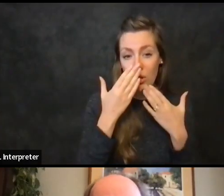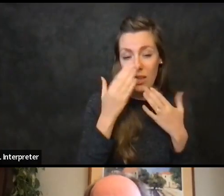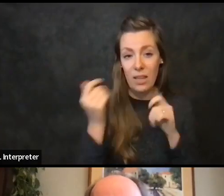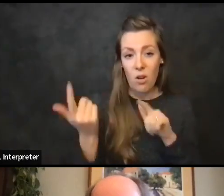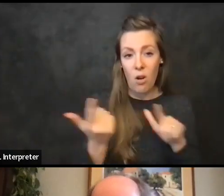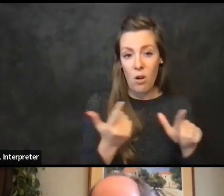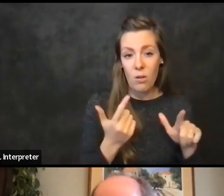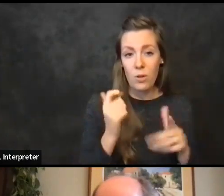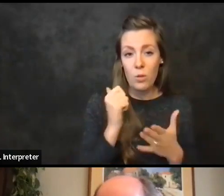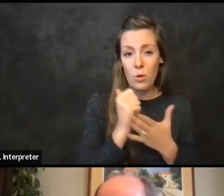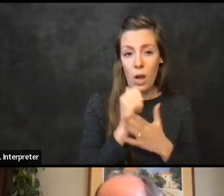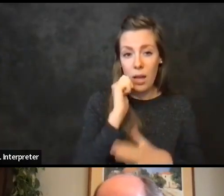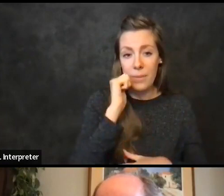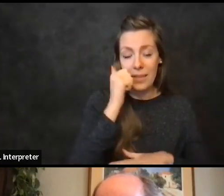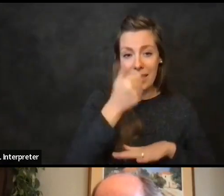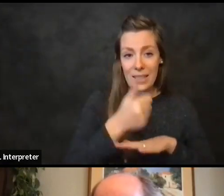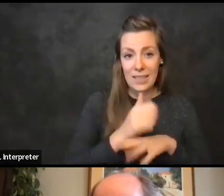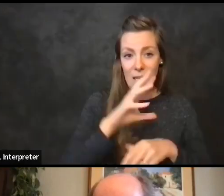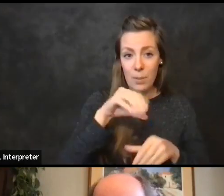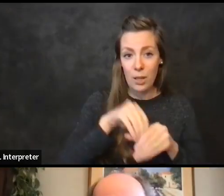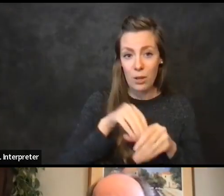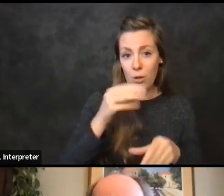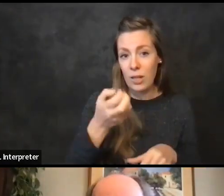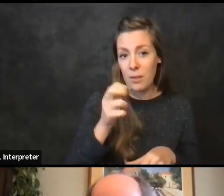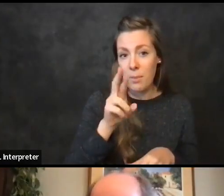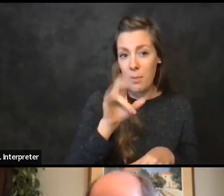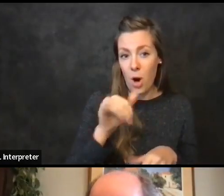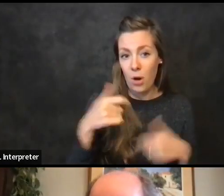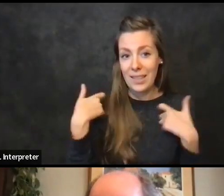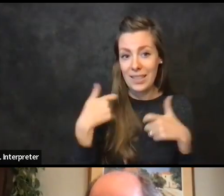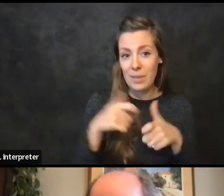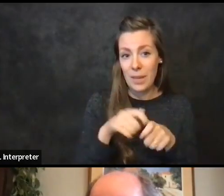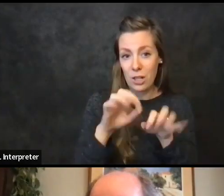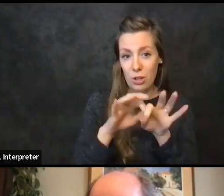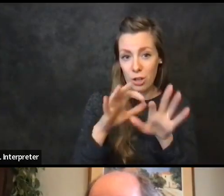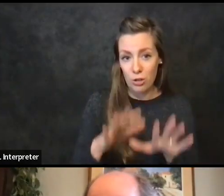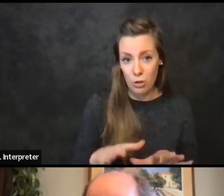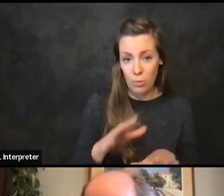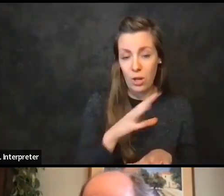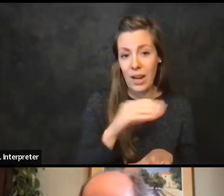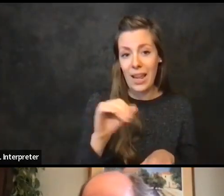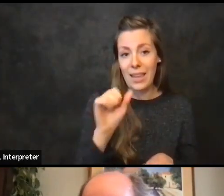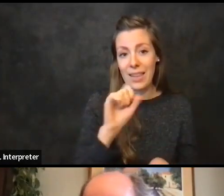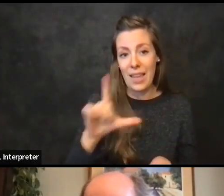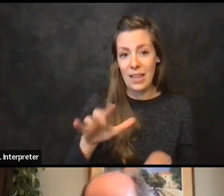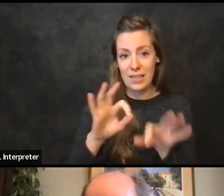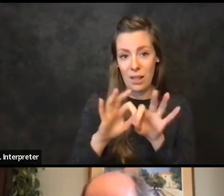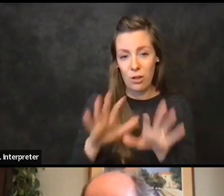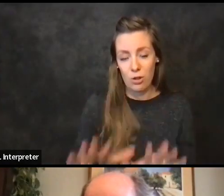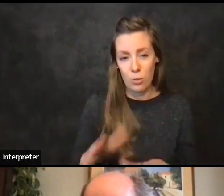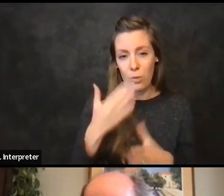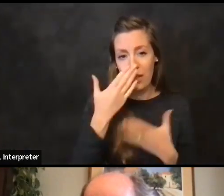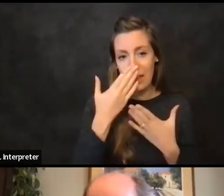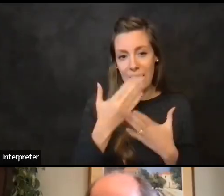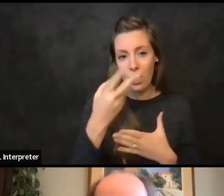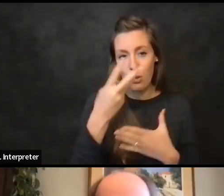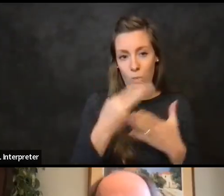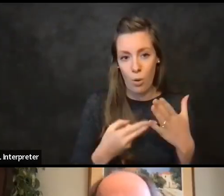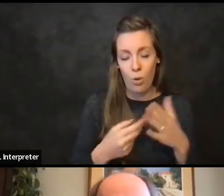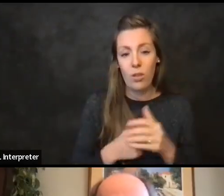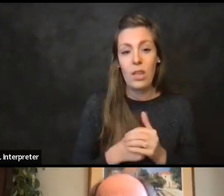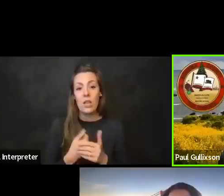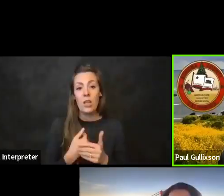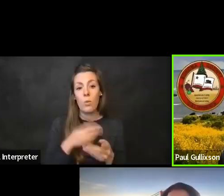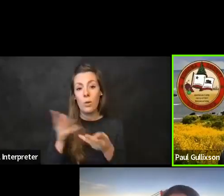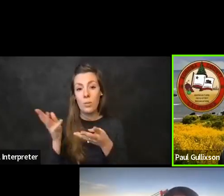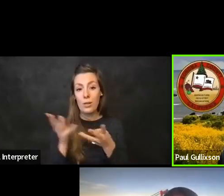helped us put this together, including Mari, our Spanish interpreter, and Elizabeth, our ASL interpreter. We will be streaming